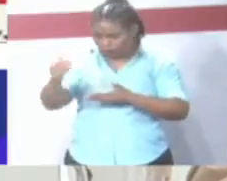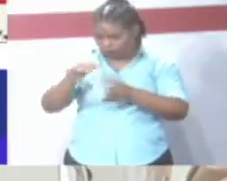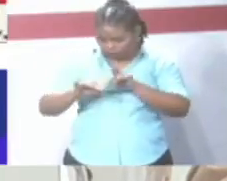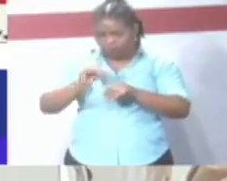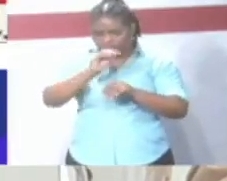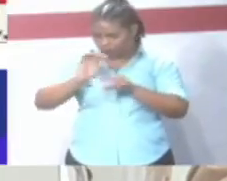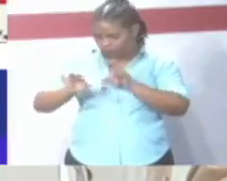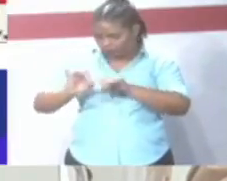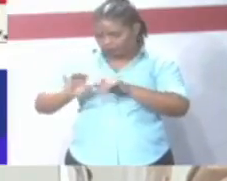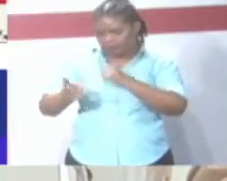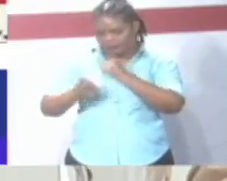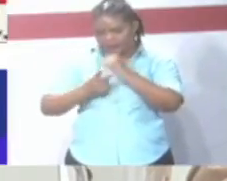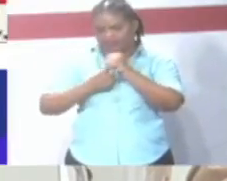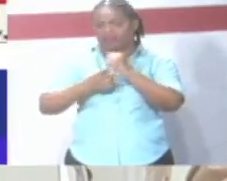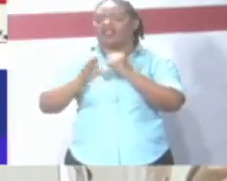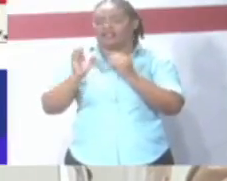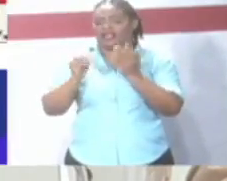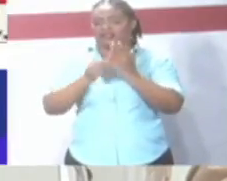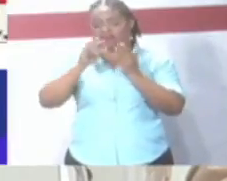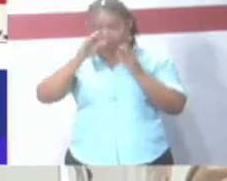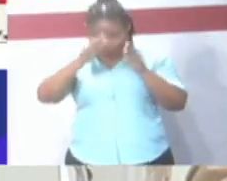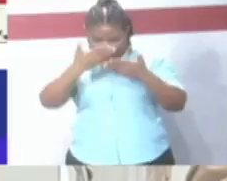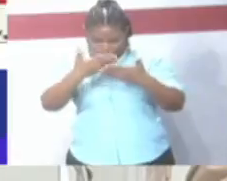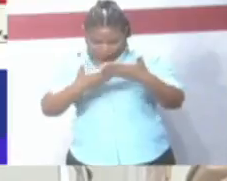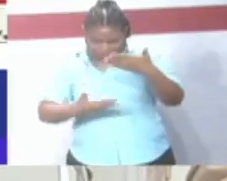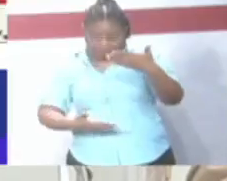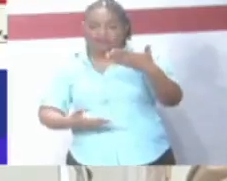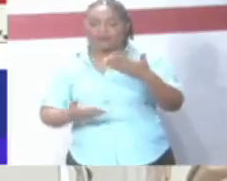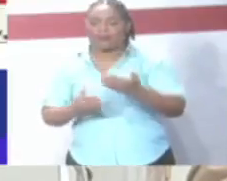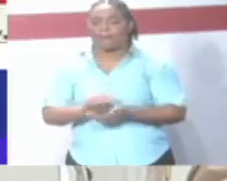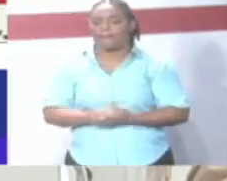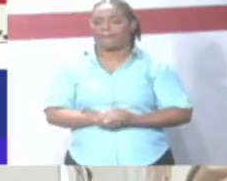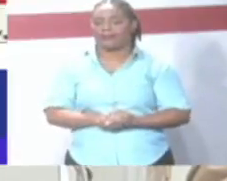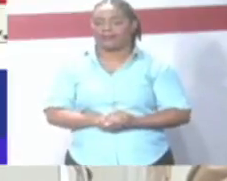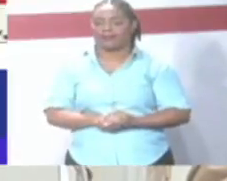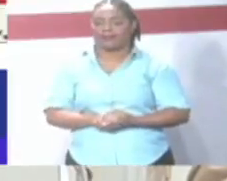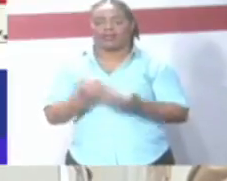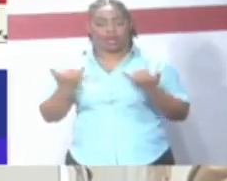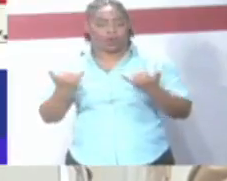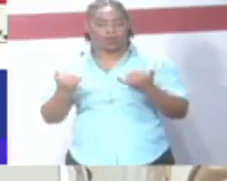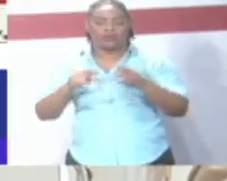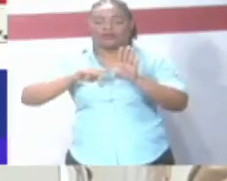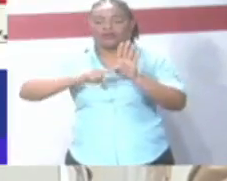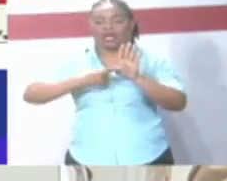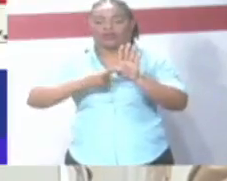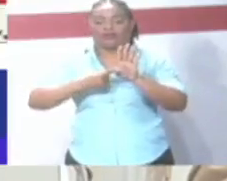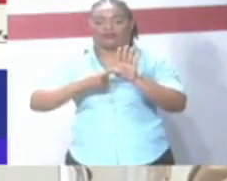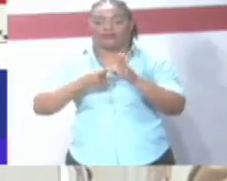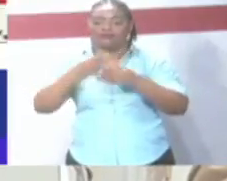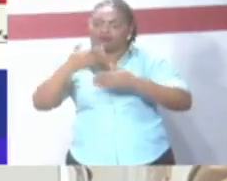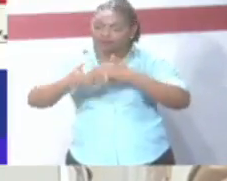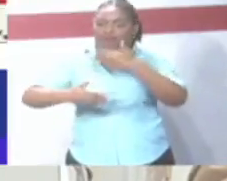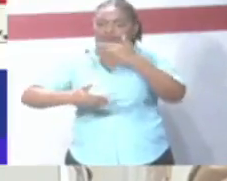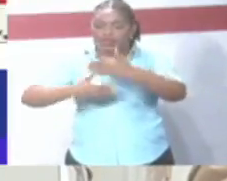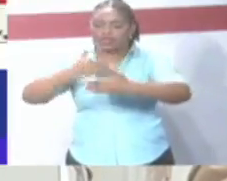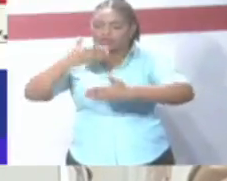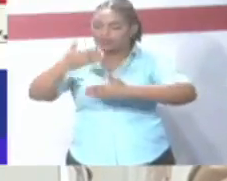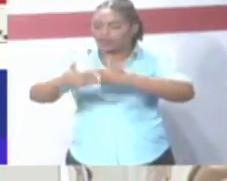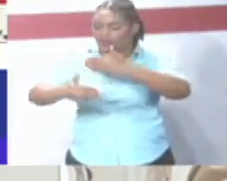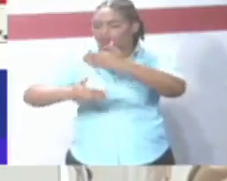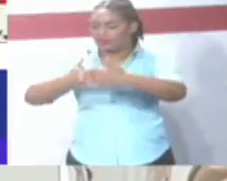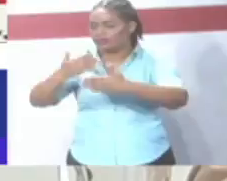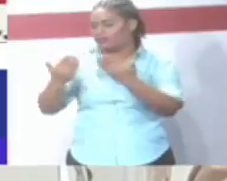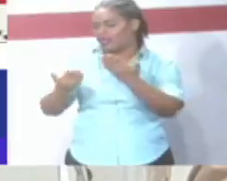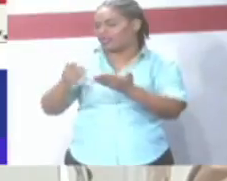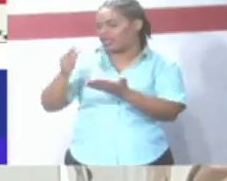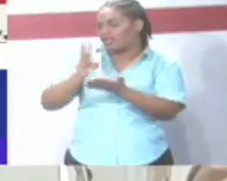Digital Transformation. At that press conference, Minister Young did indicate that the process will take between 6 to 8 weeks. It is